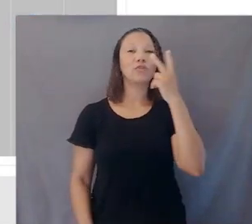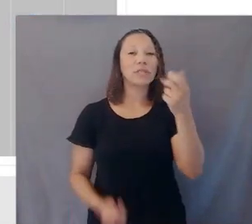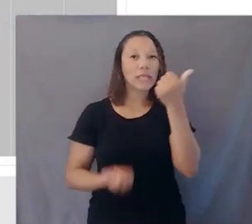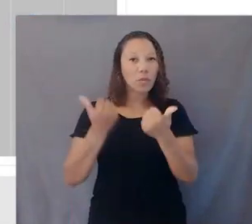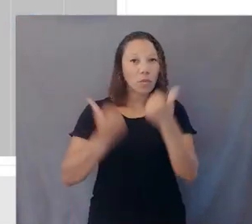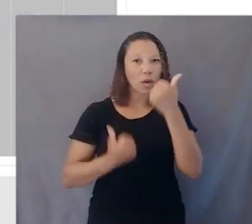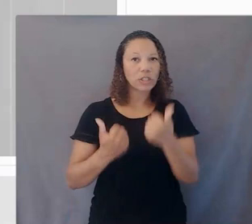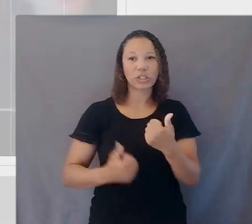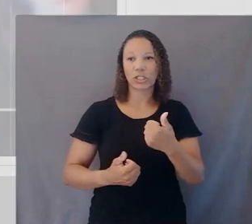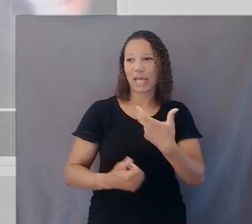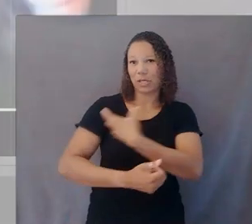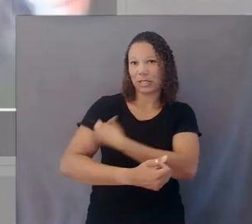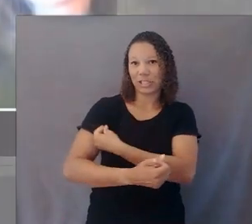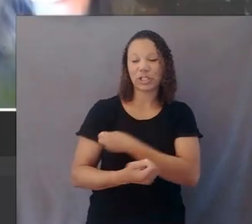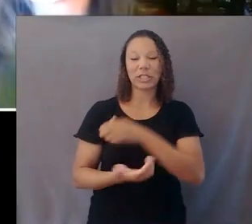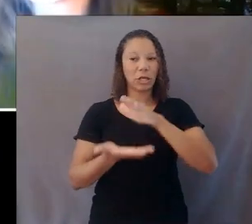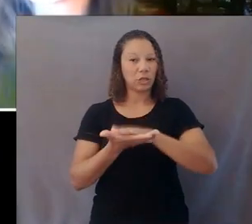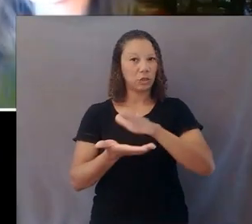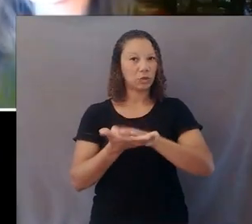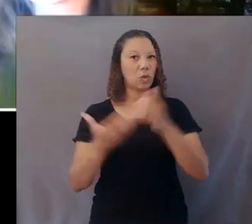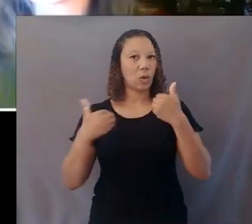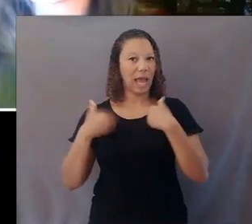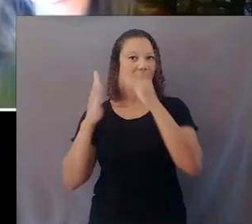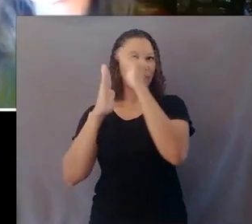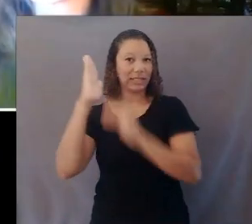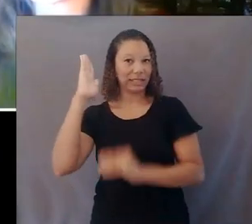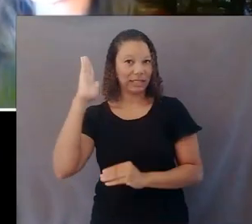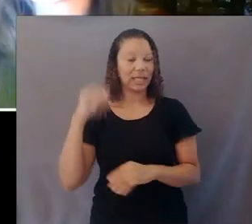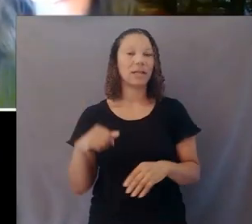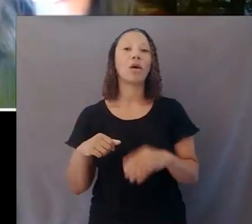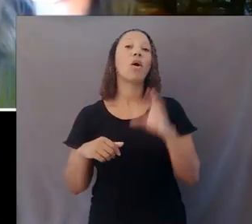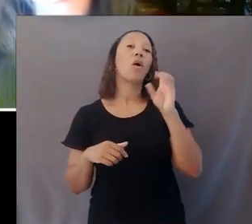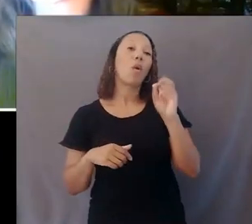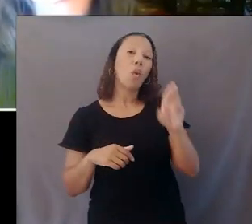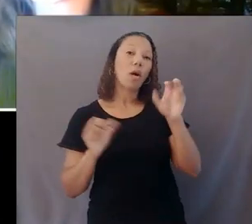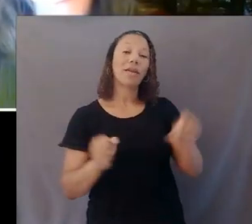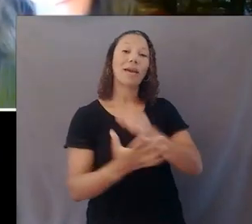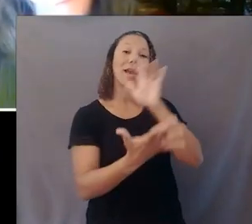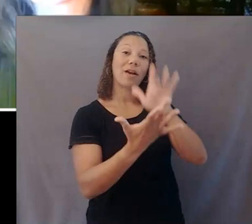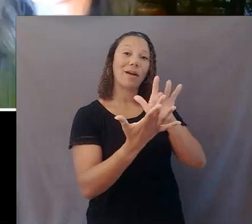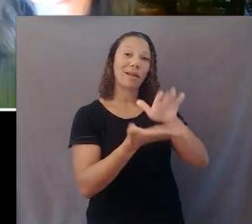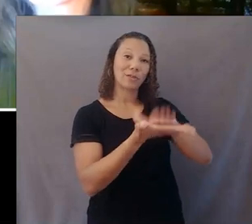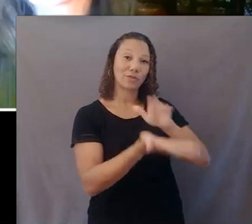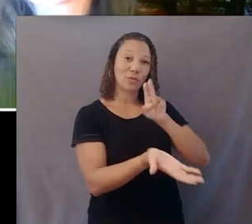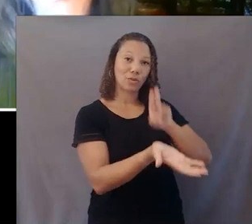student. They can also contact the school or their school nurse or go to